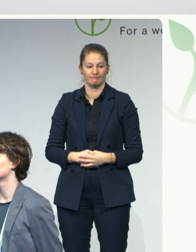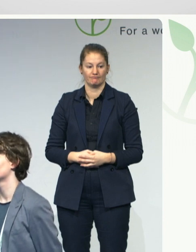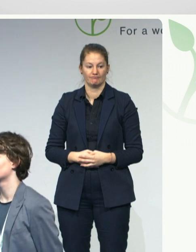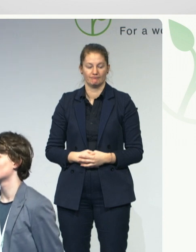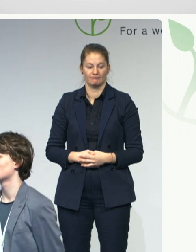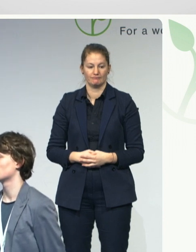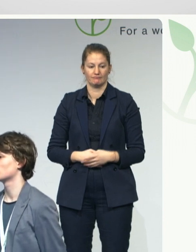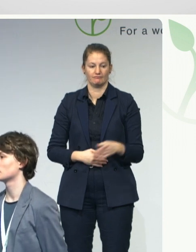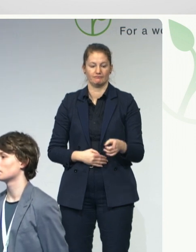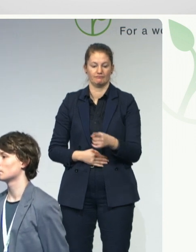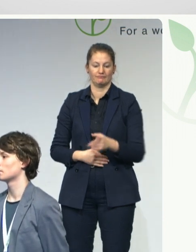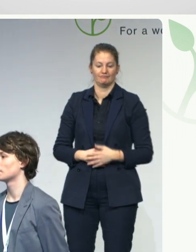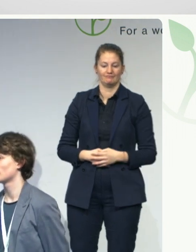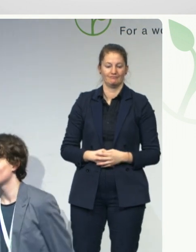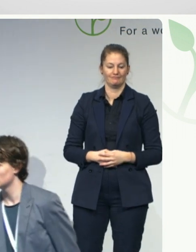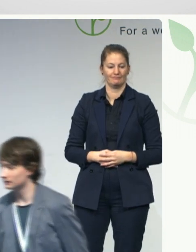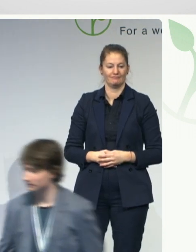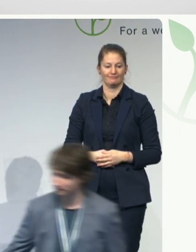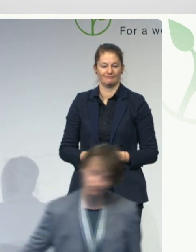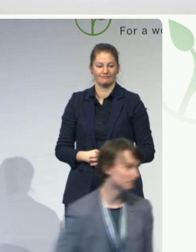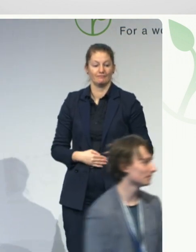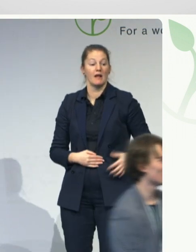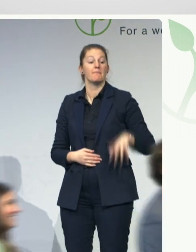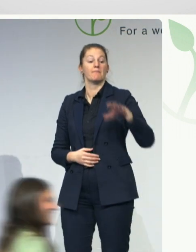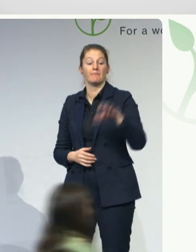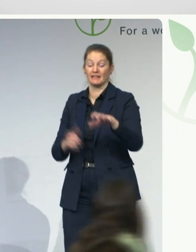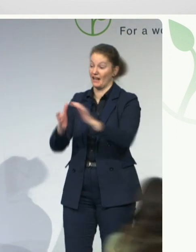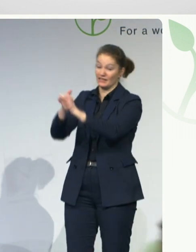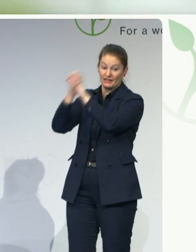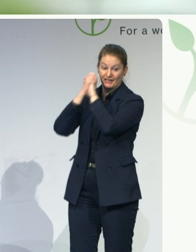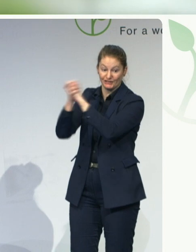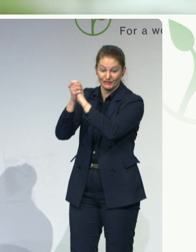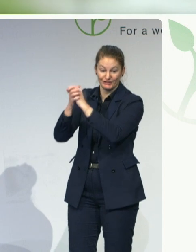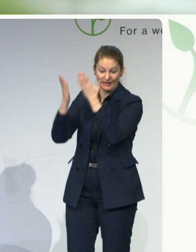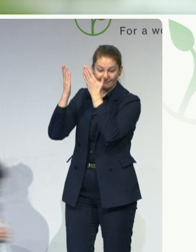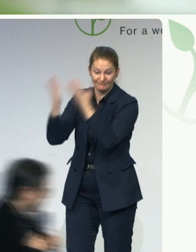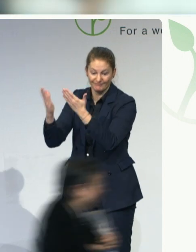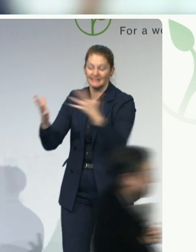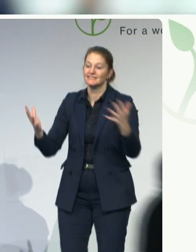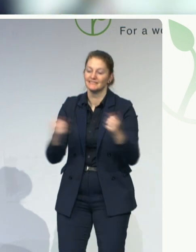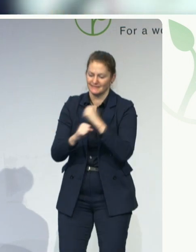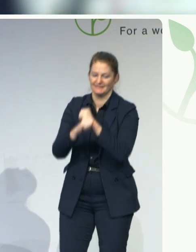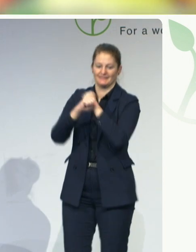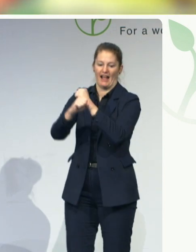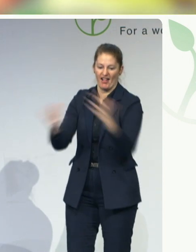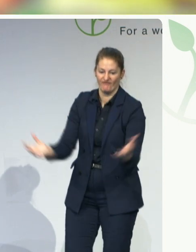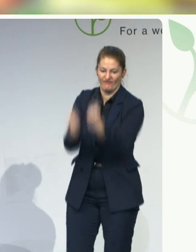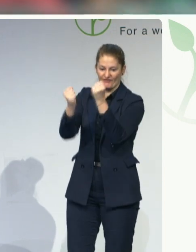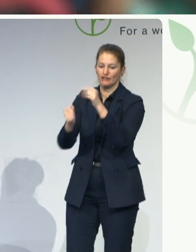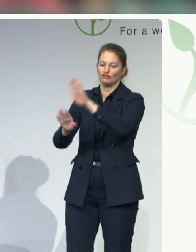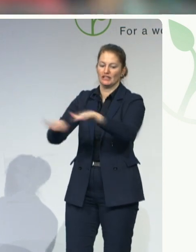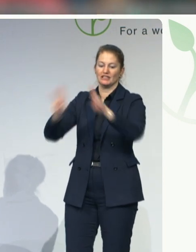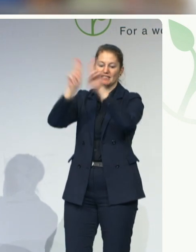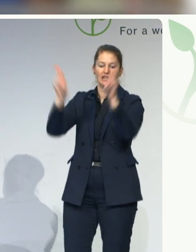Congratulations to Save the Children International for their project in Bangladesh. The organization runs its HOPE program in